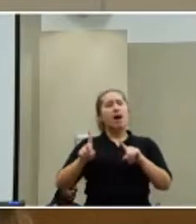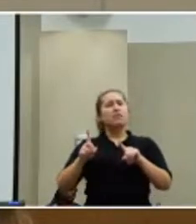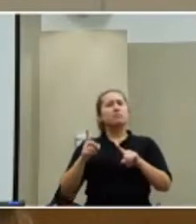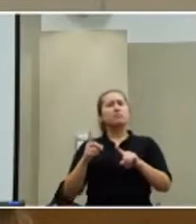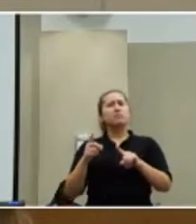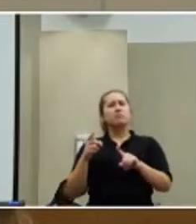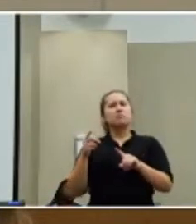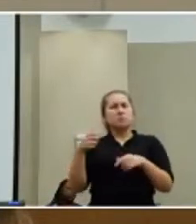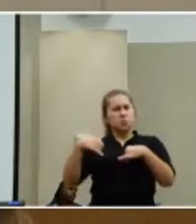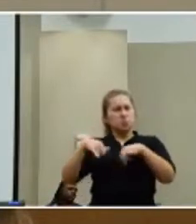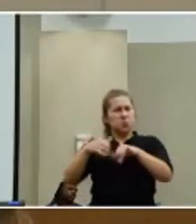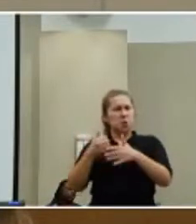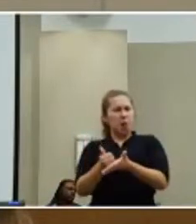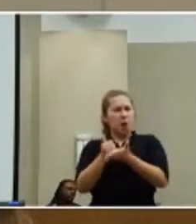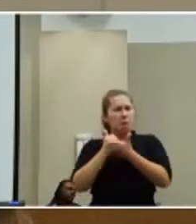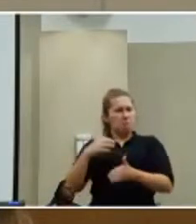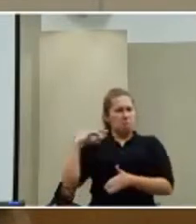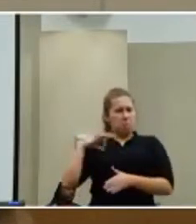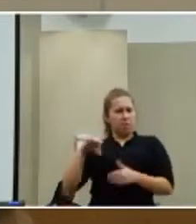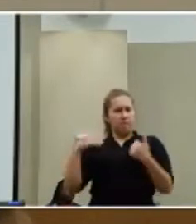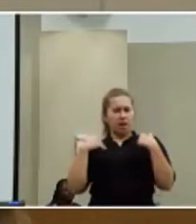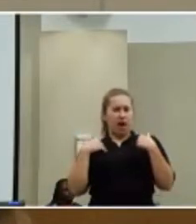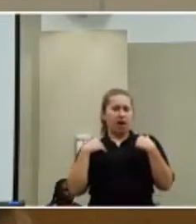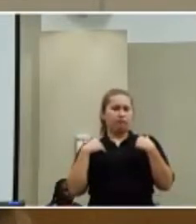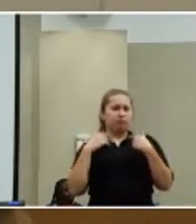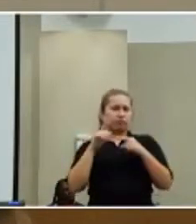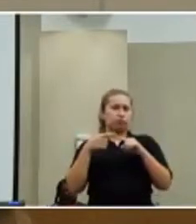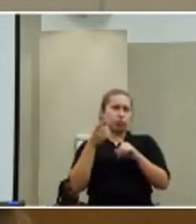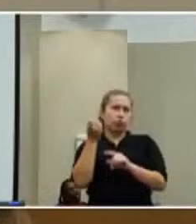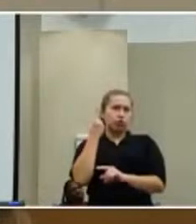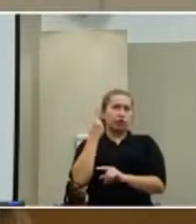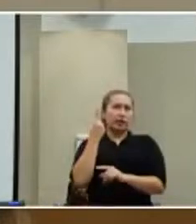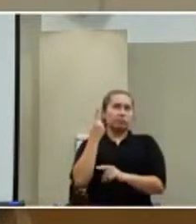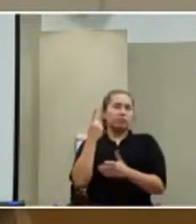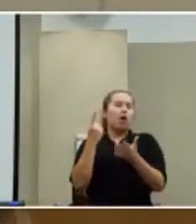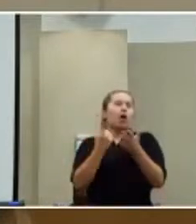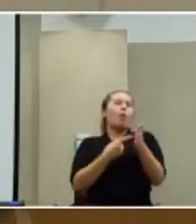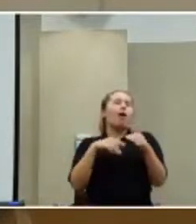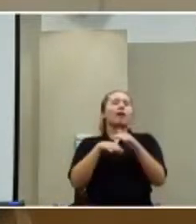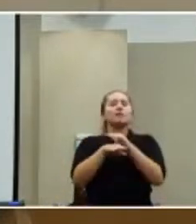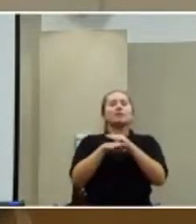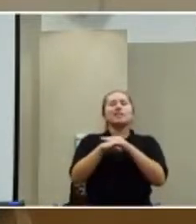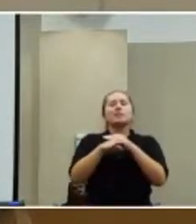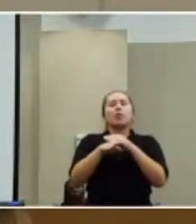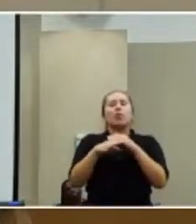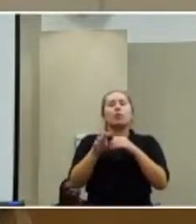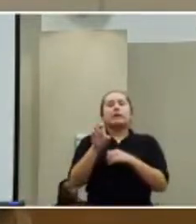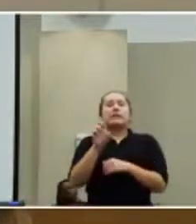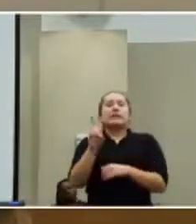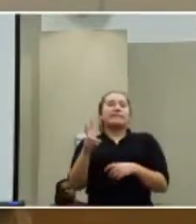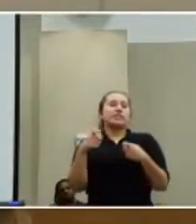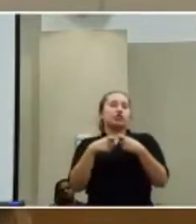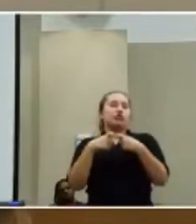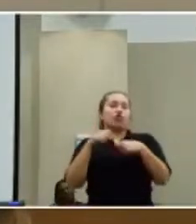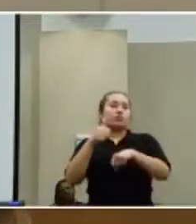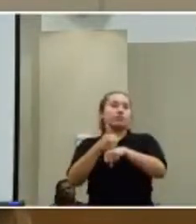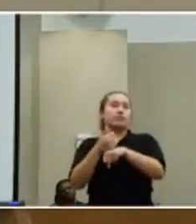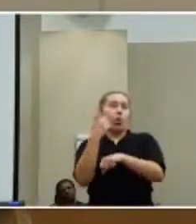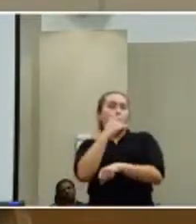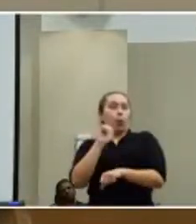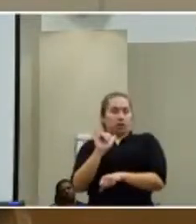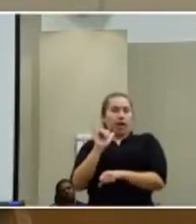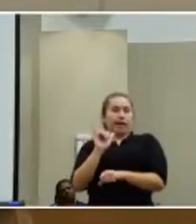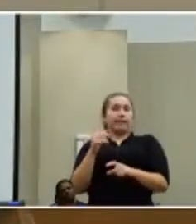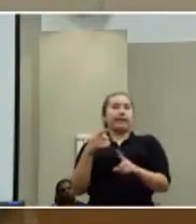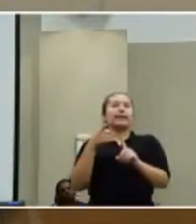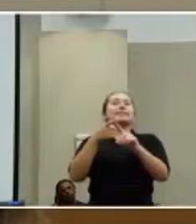are helpful in understanding what an accessible electric vehicle charging station looks like until we can get